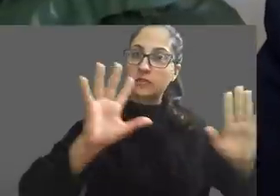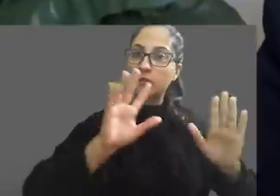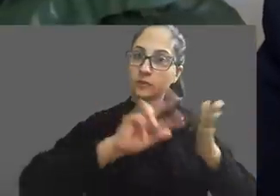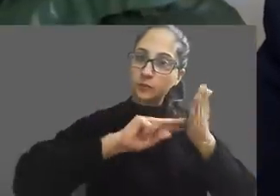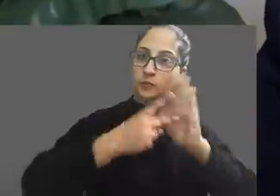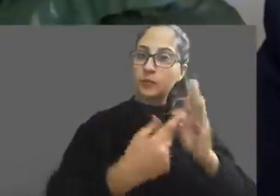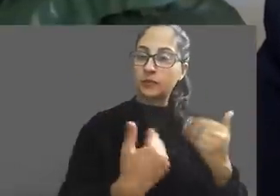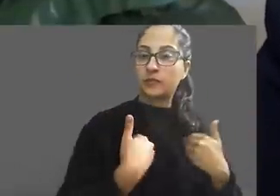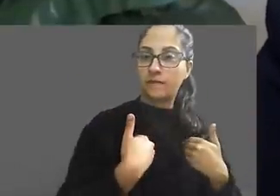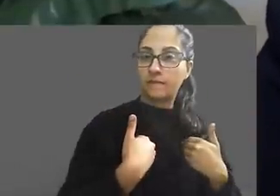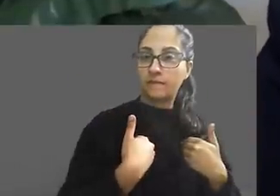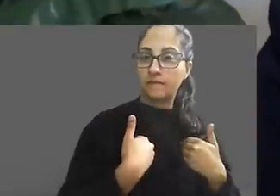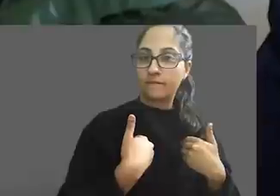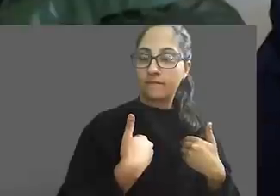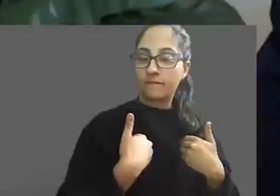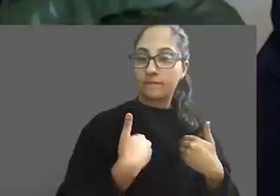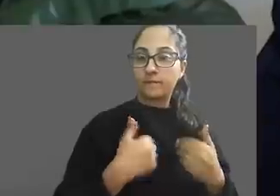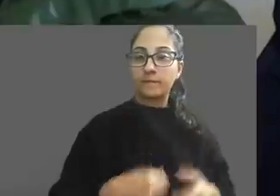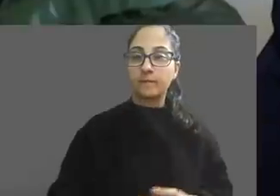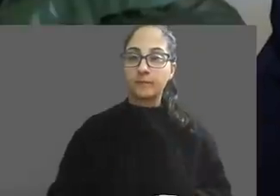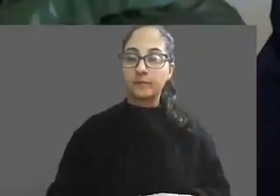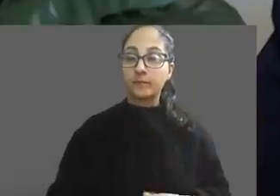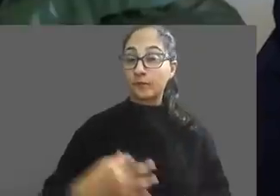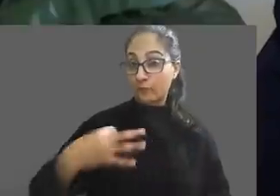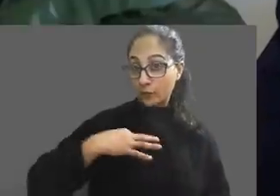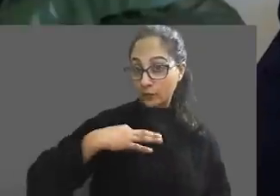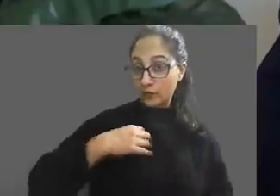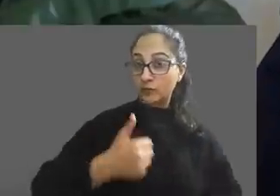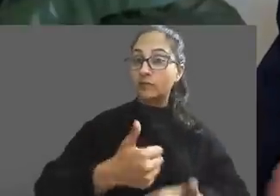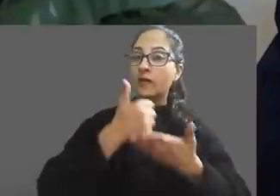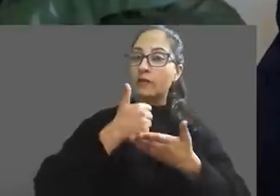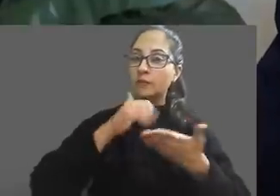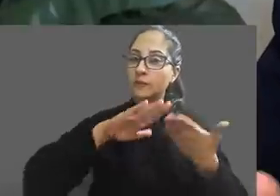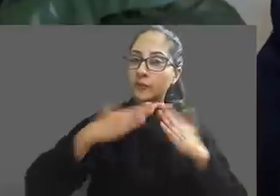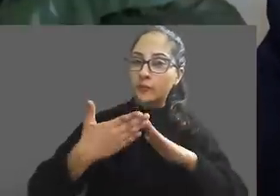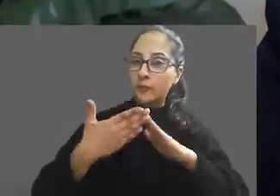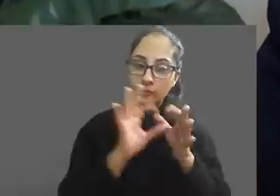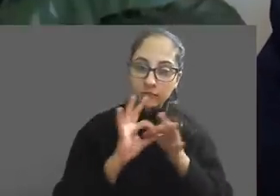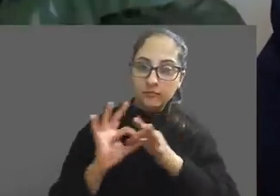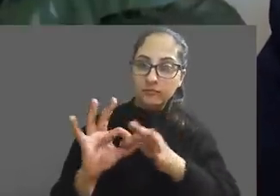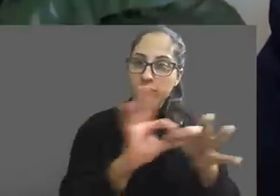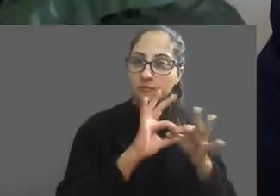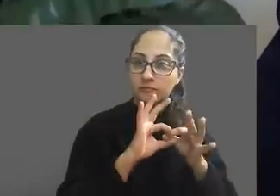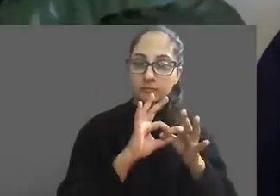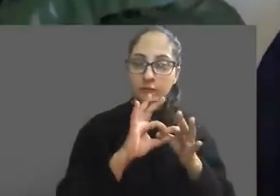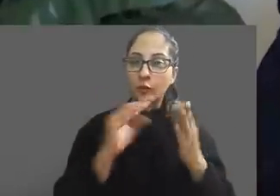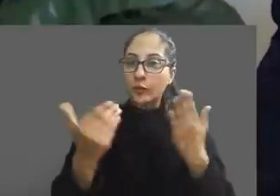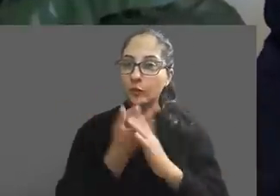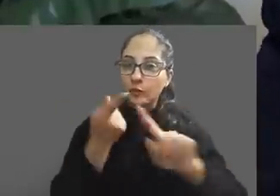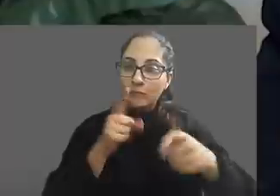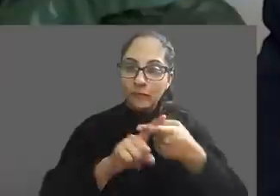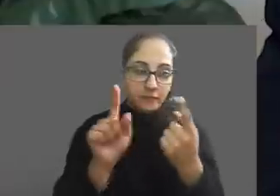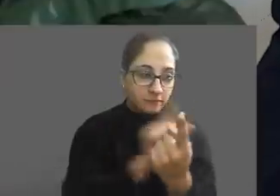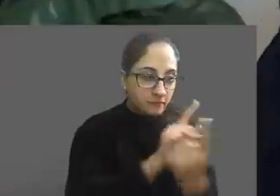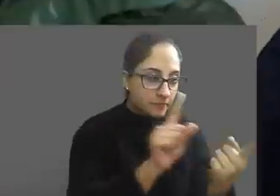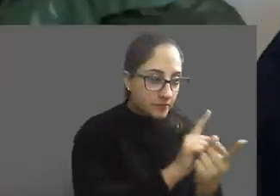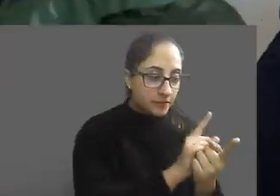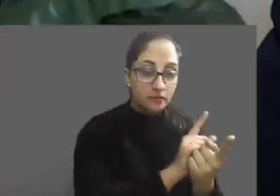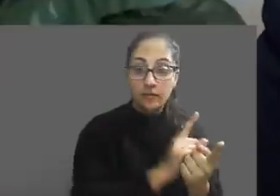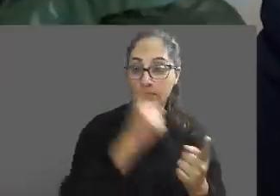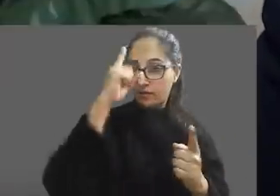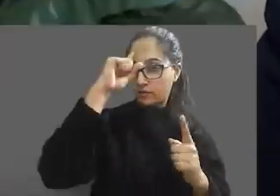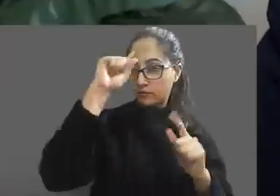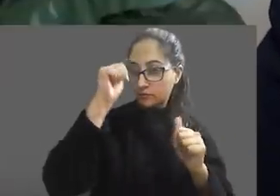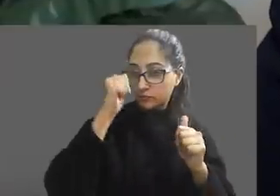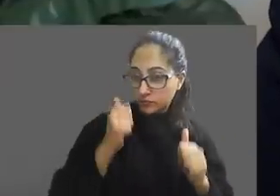and college experience, develops skills, and makes people more competitive in the job market.